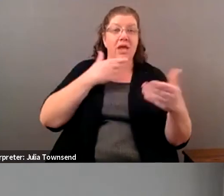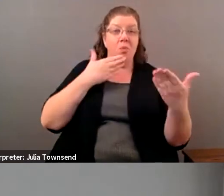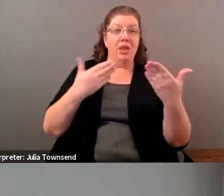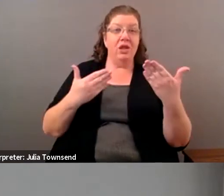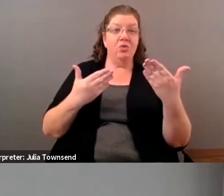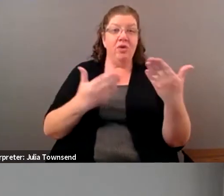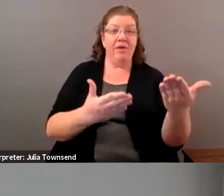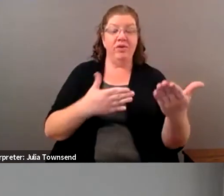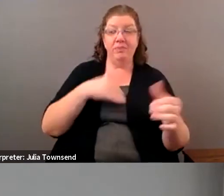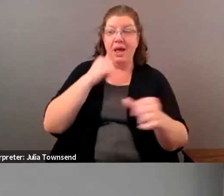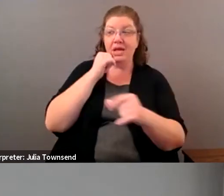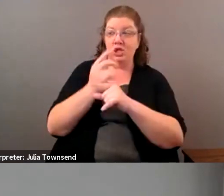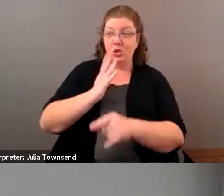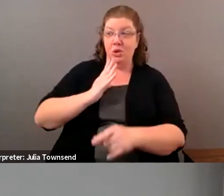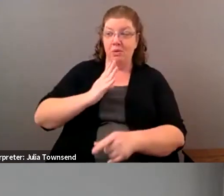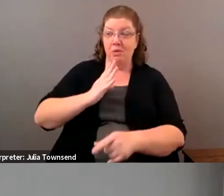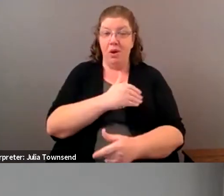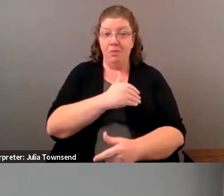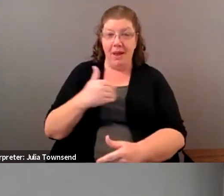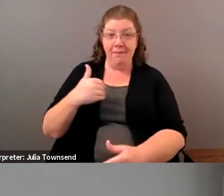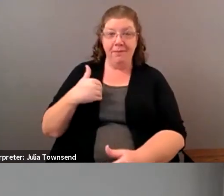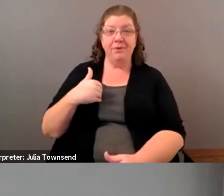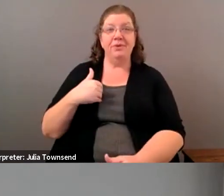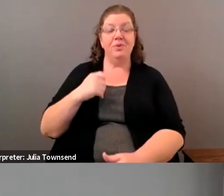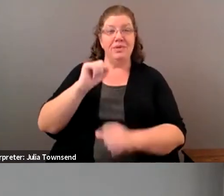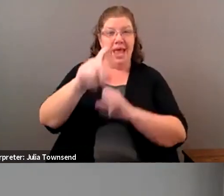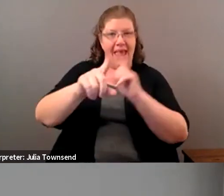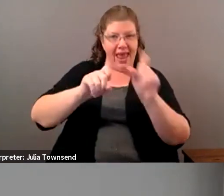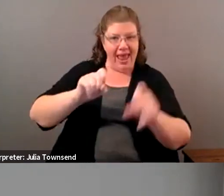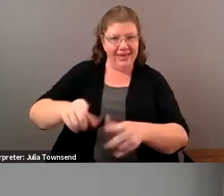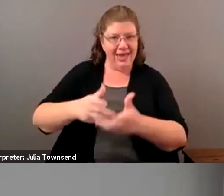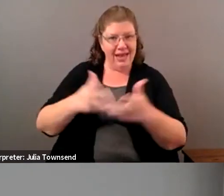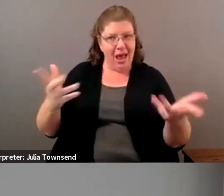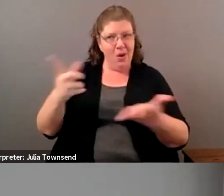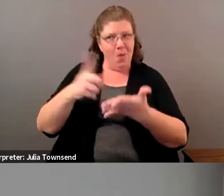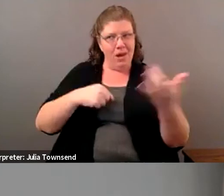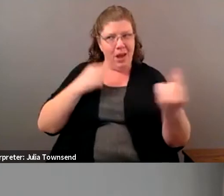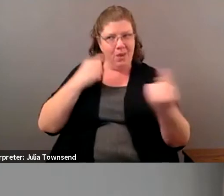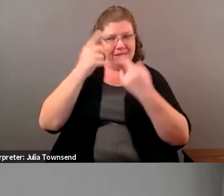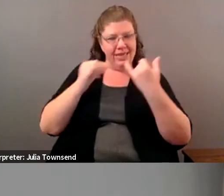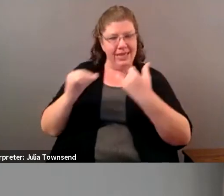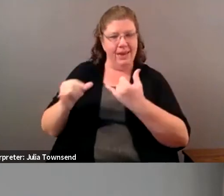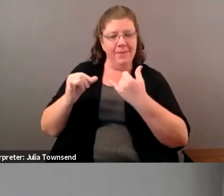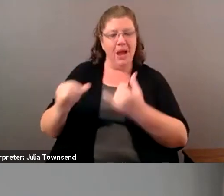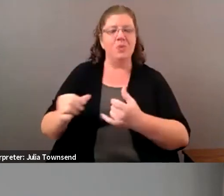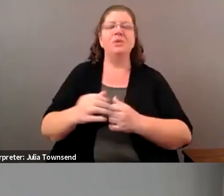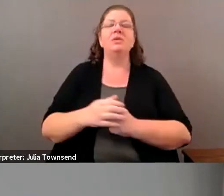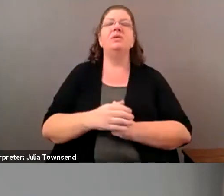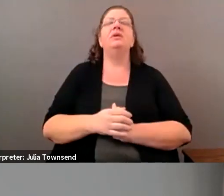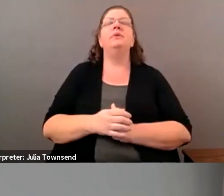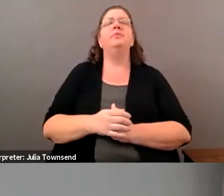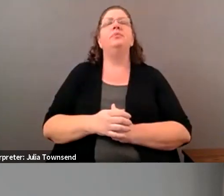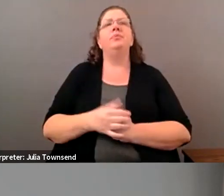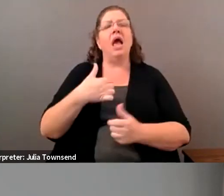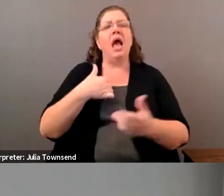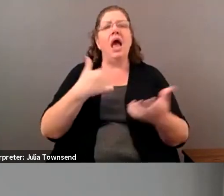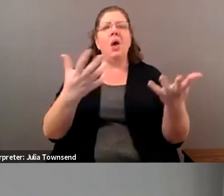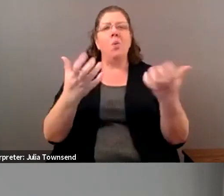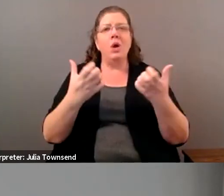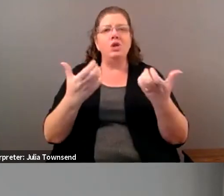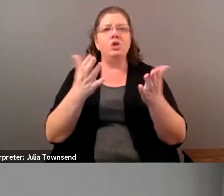my sister board members who asked a lot of the questions I've been thinking about. I do want to ask